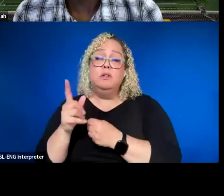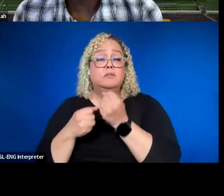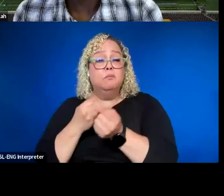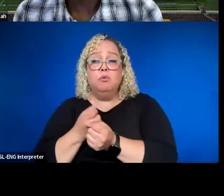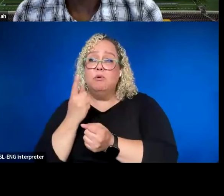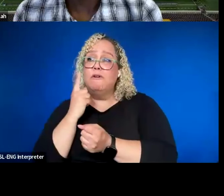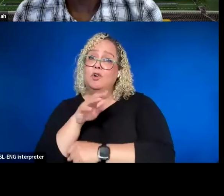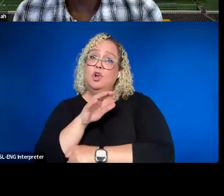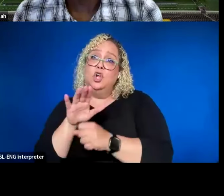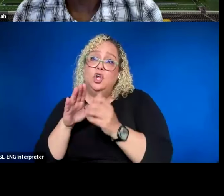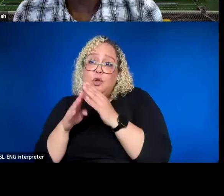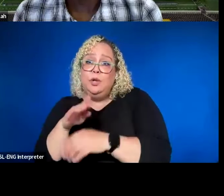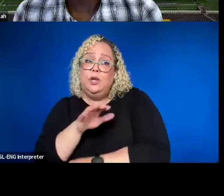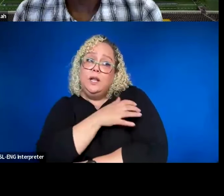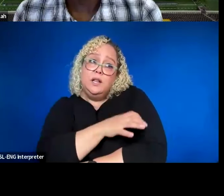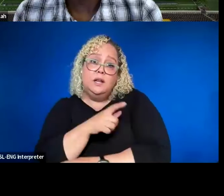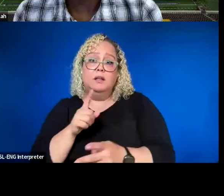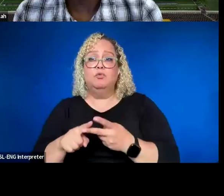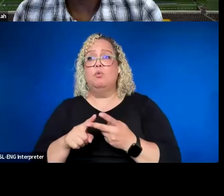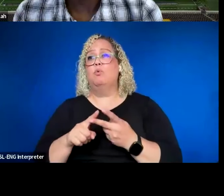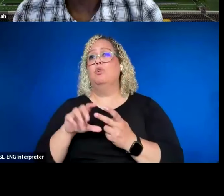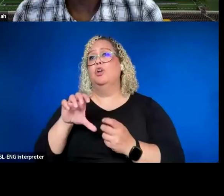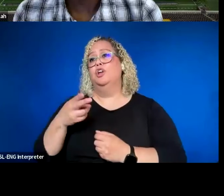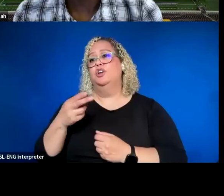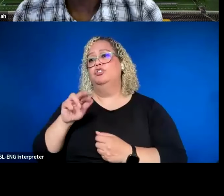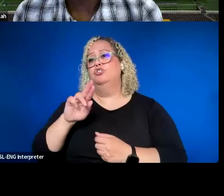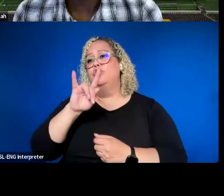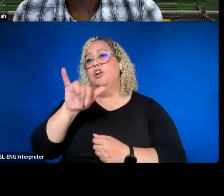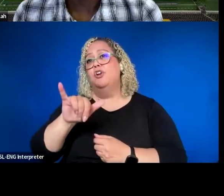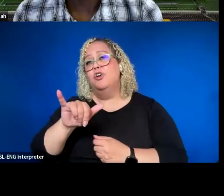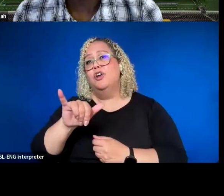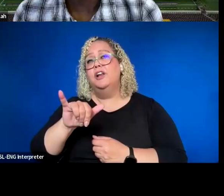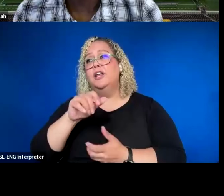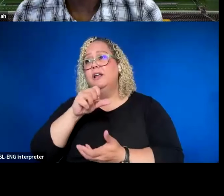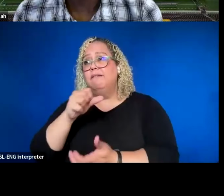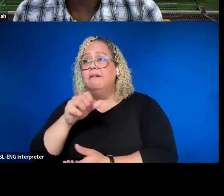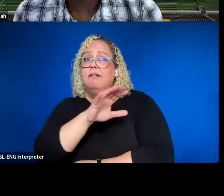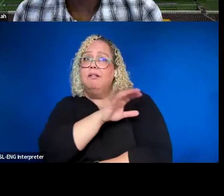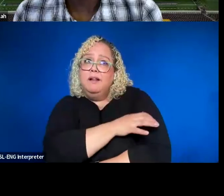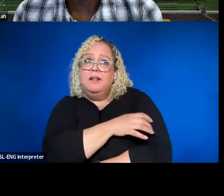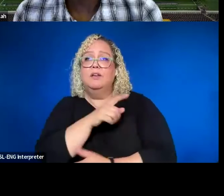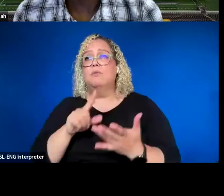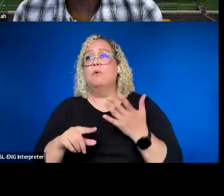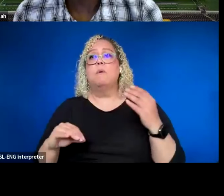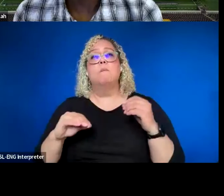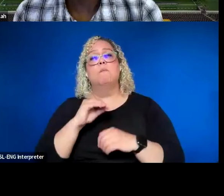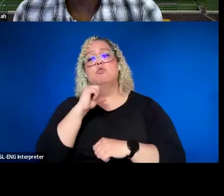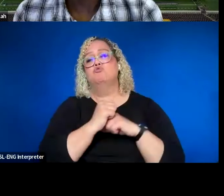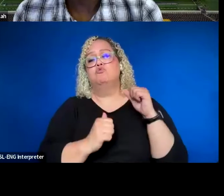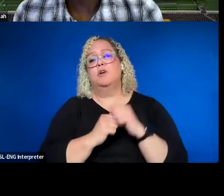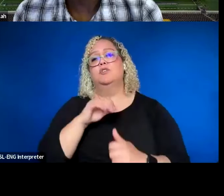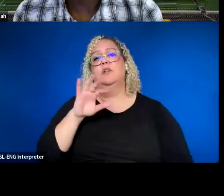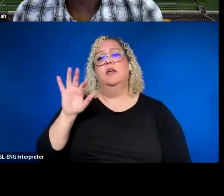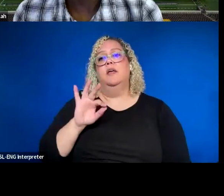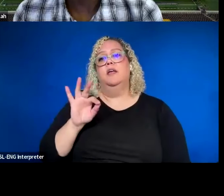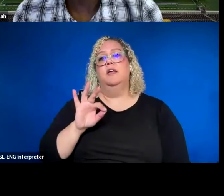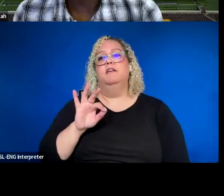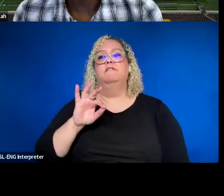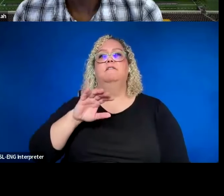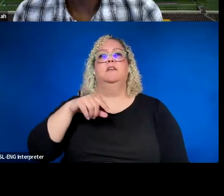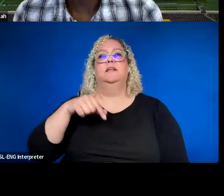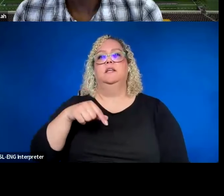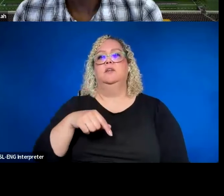charity clinics or more structured FQHCs or access through programs that are offered through the